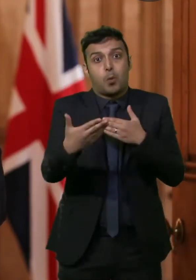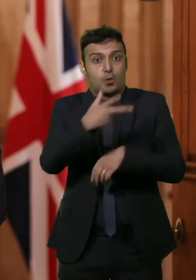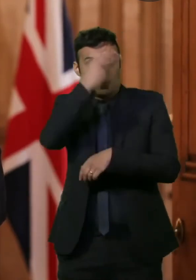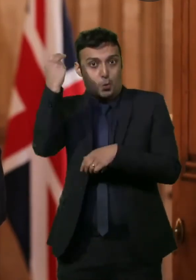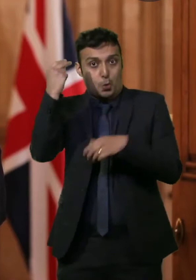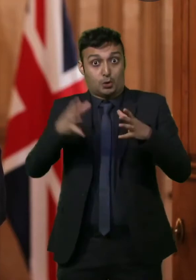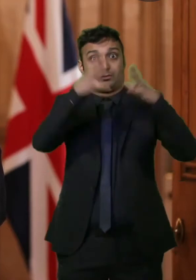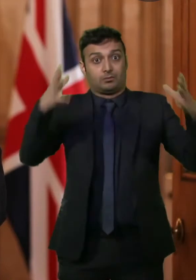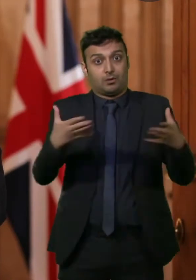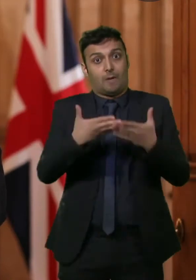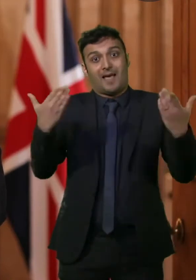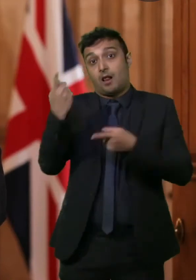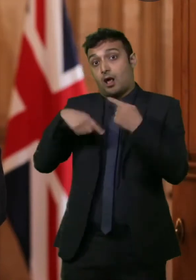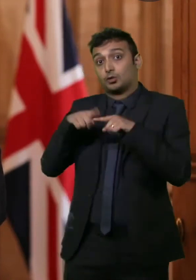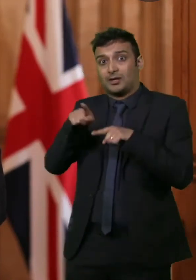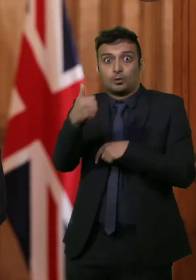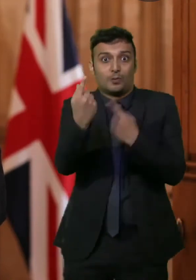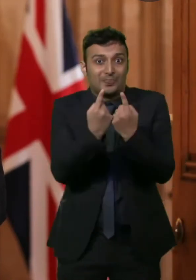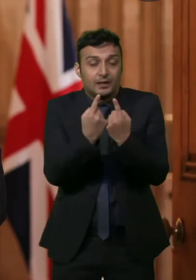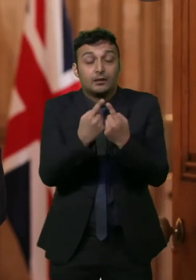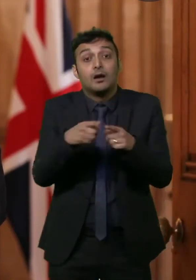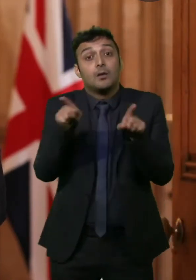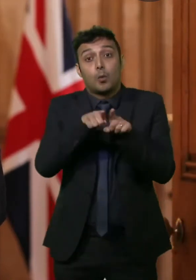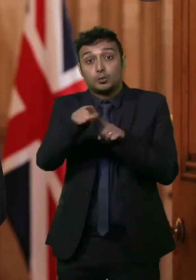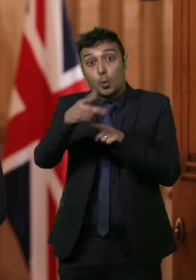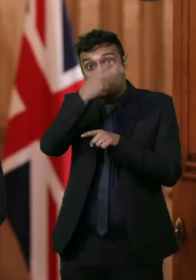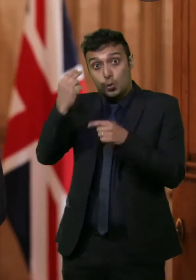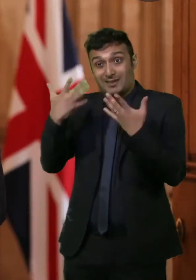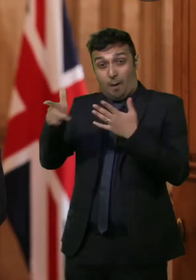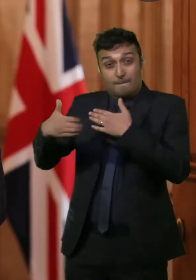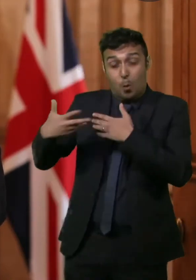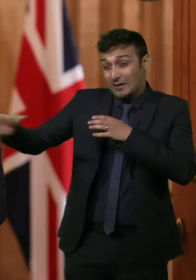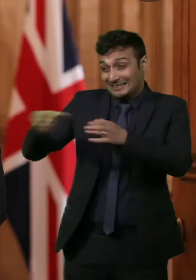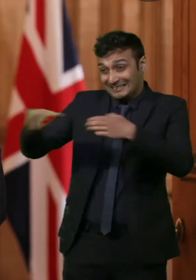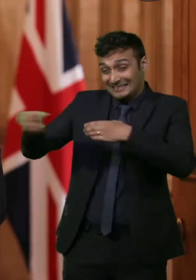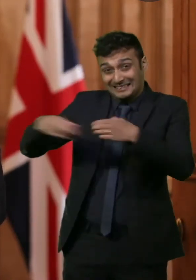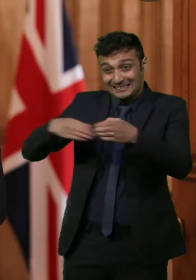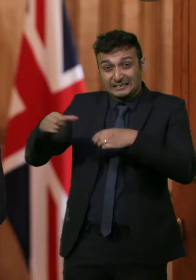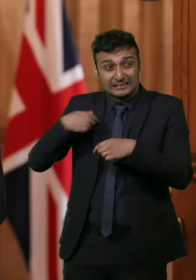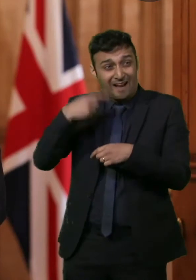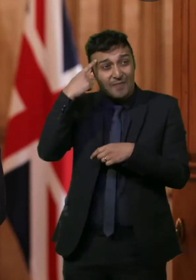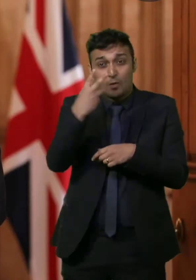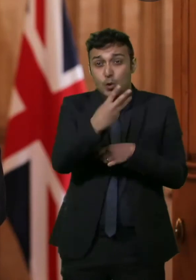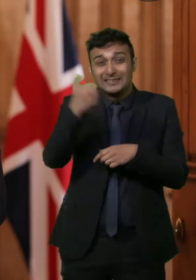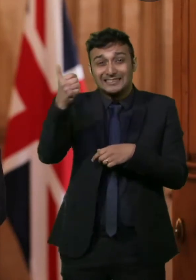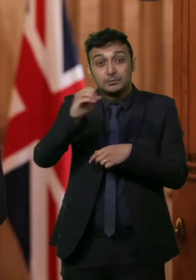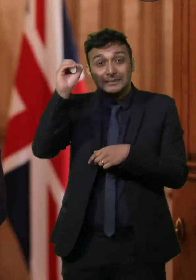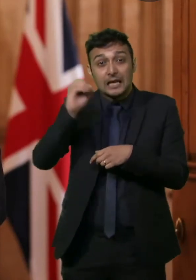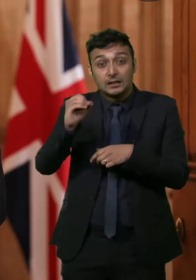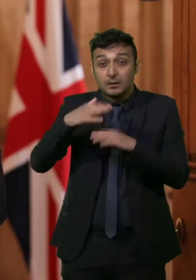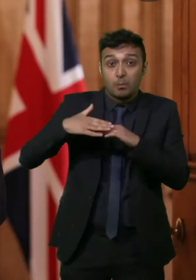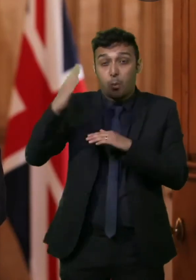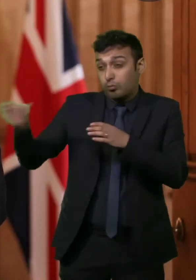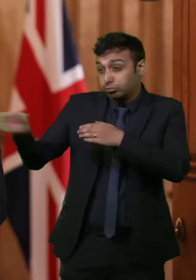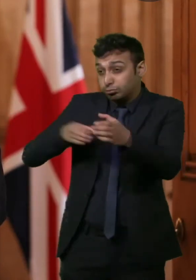in recruitment, by the way. I think it's up something like 36%. And I understand, of course, that